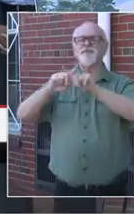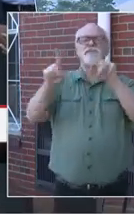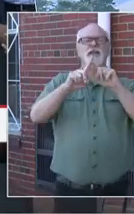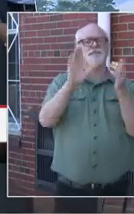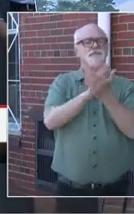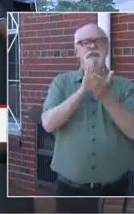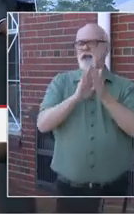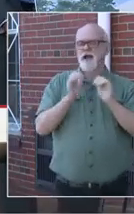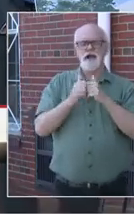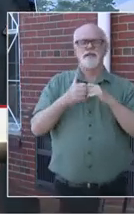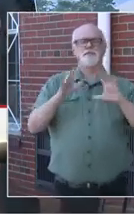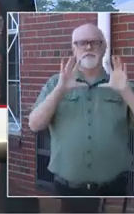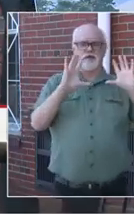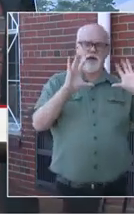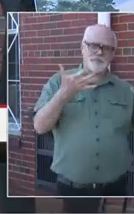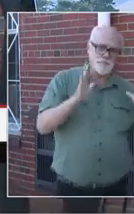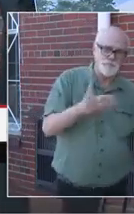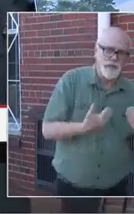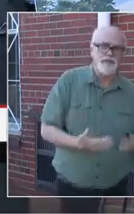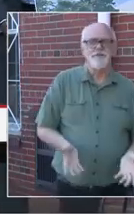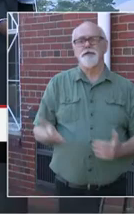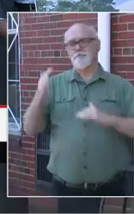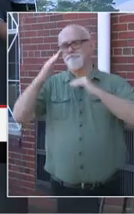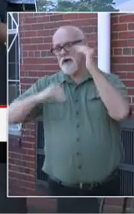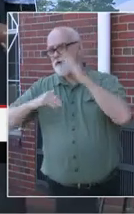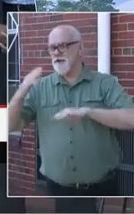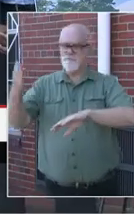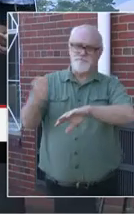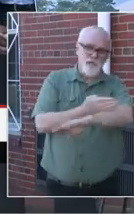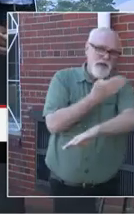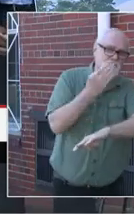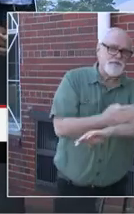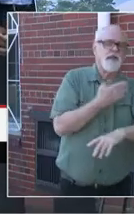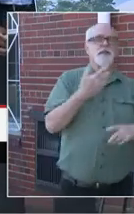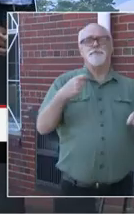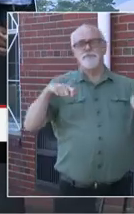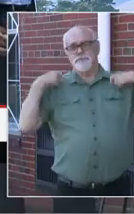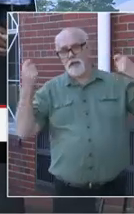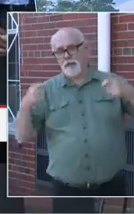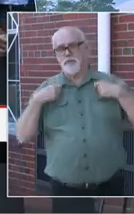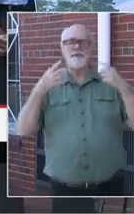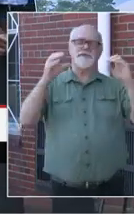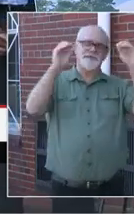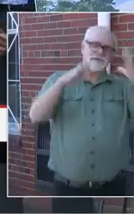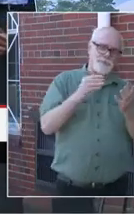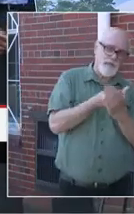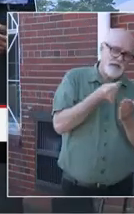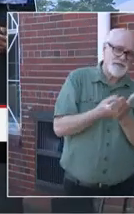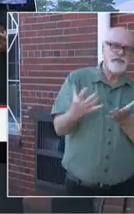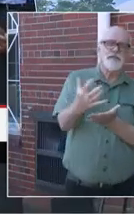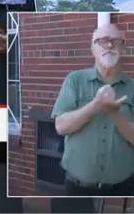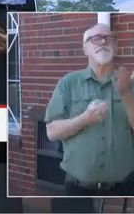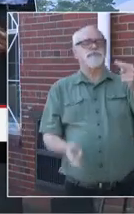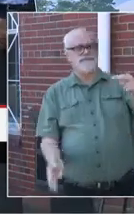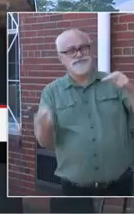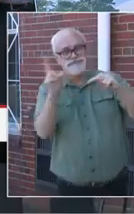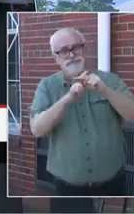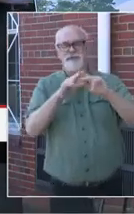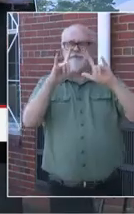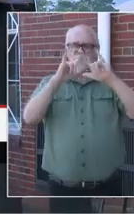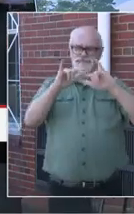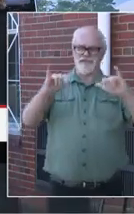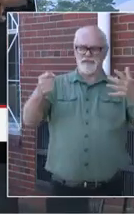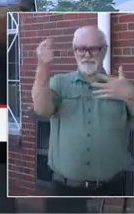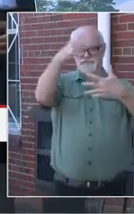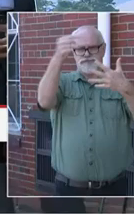have raised salaries for educators across our district so we can attract and keep our wonderful teachers. And we've invested